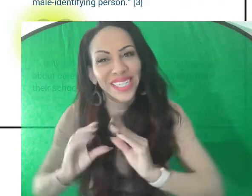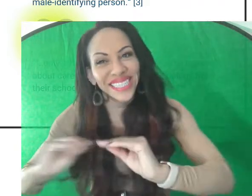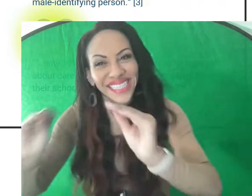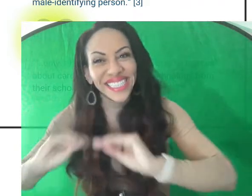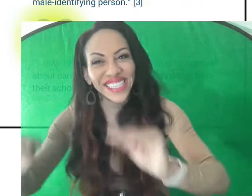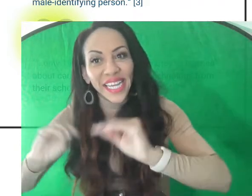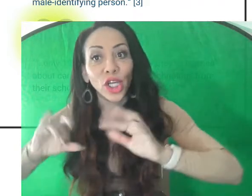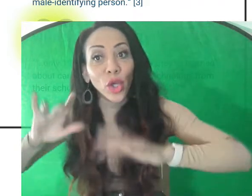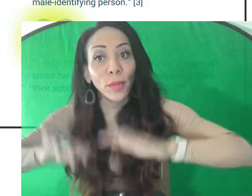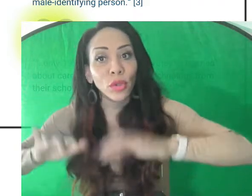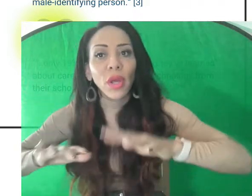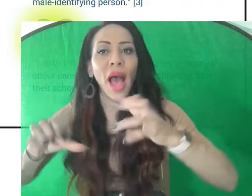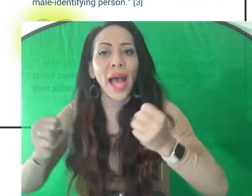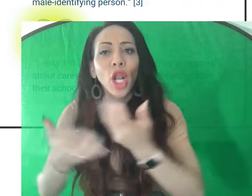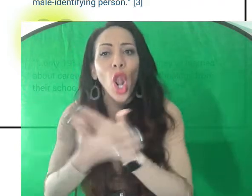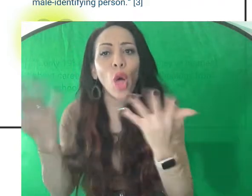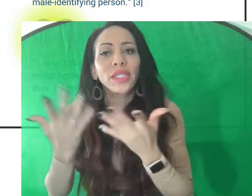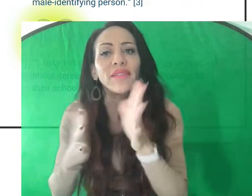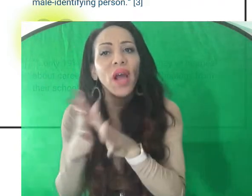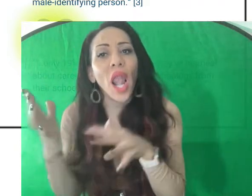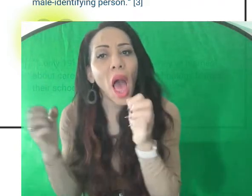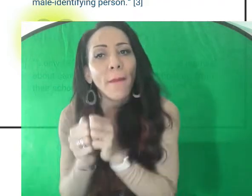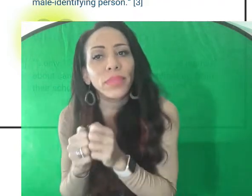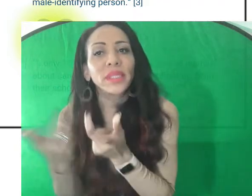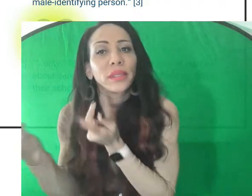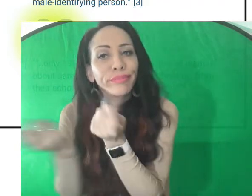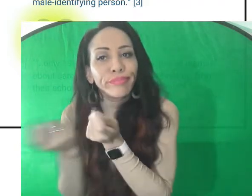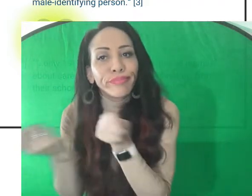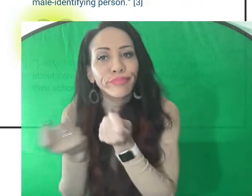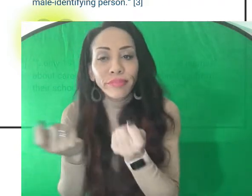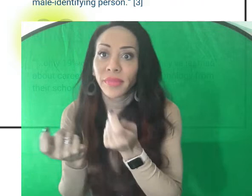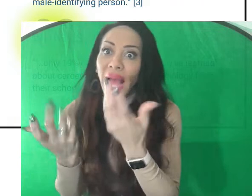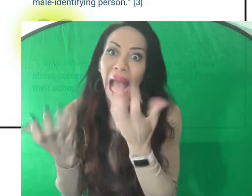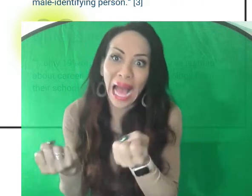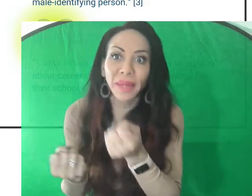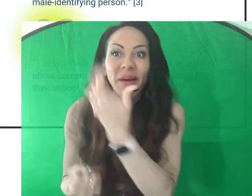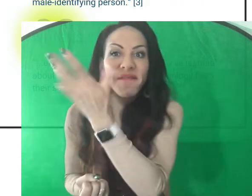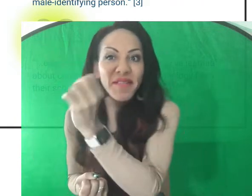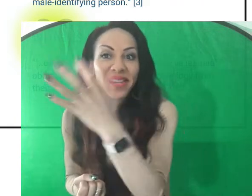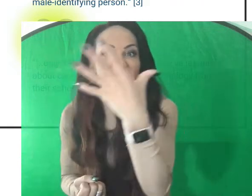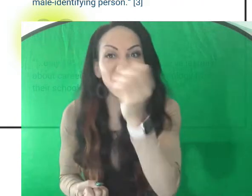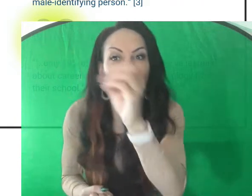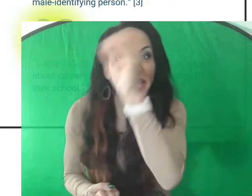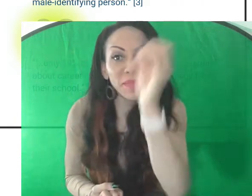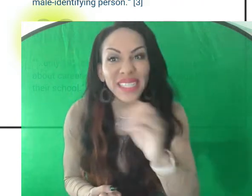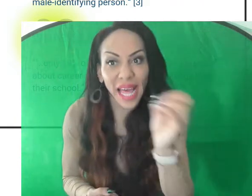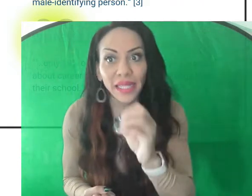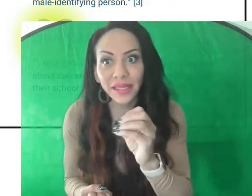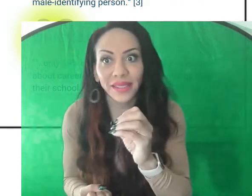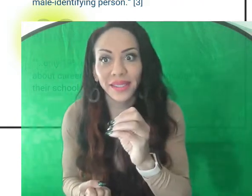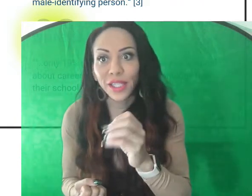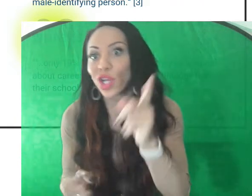ran many clubs, lots and lots of clubs, and I had a 50-50 split, which I was really, really proud of.